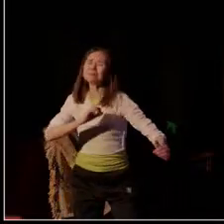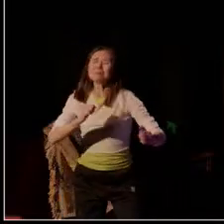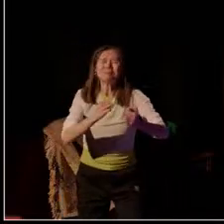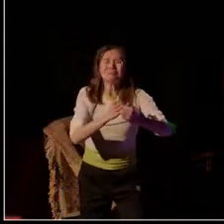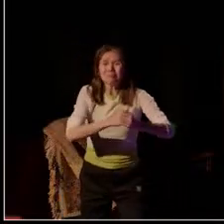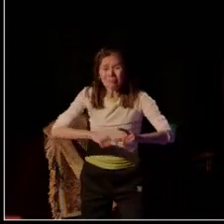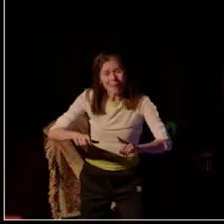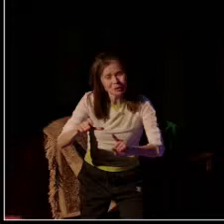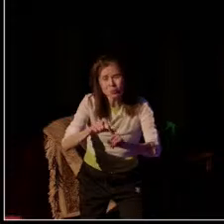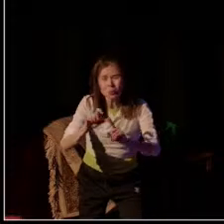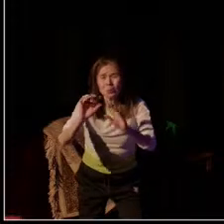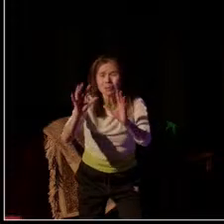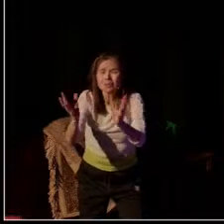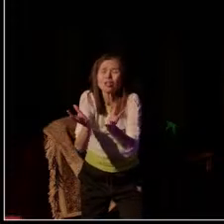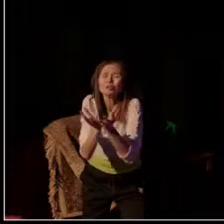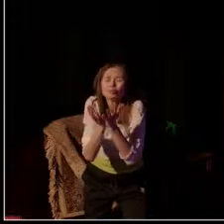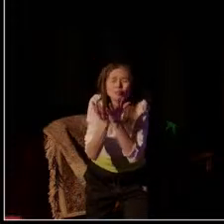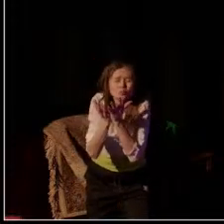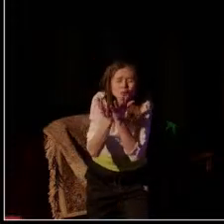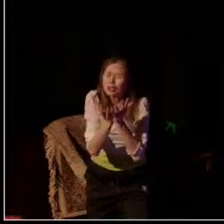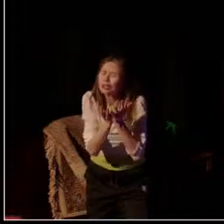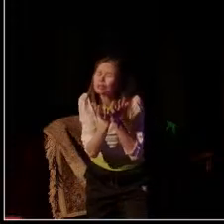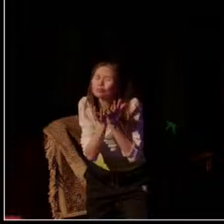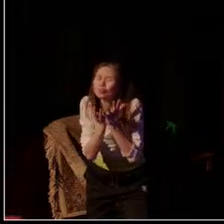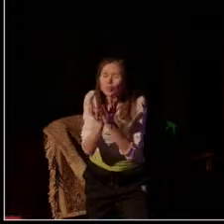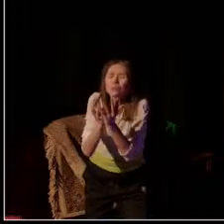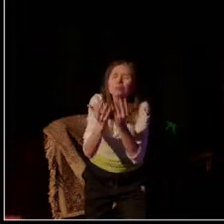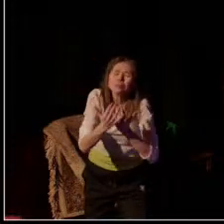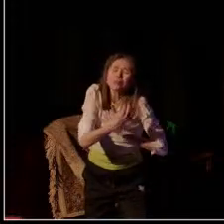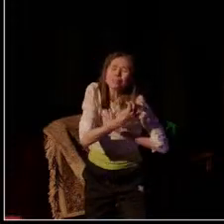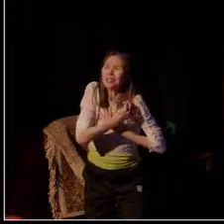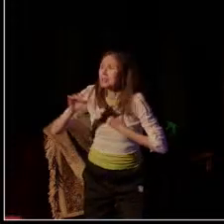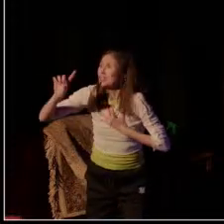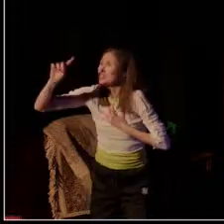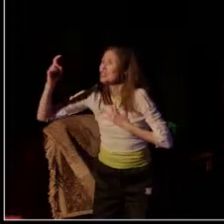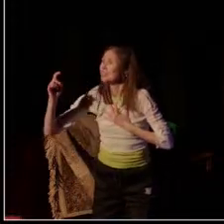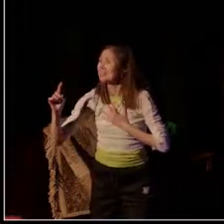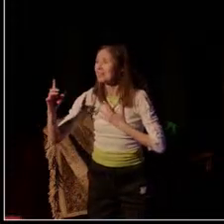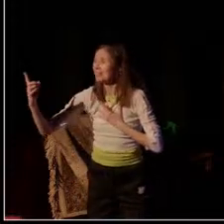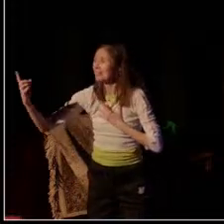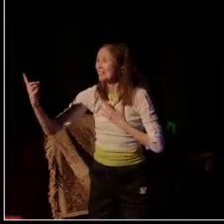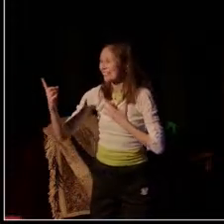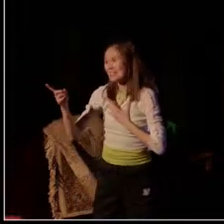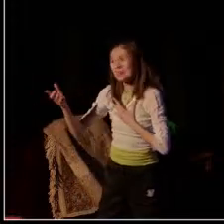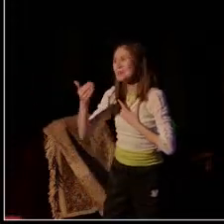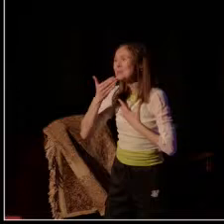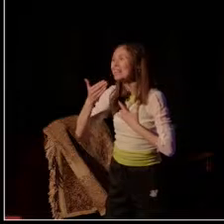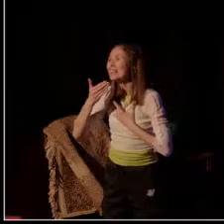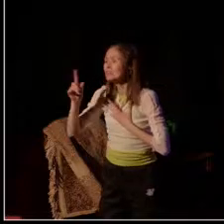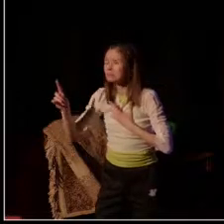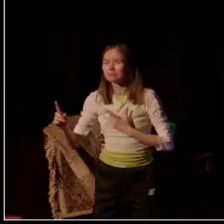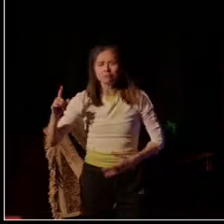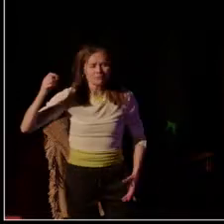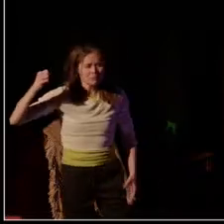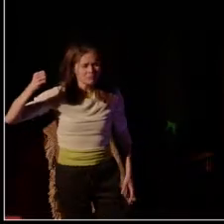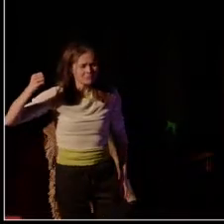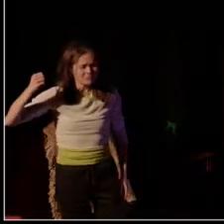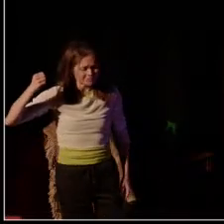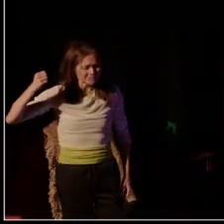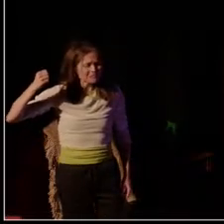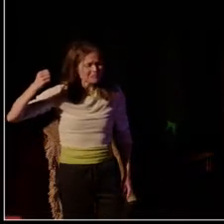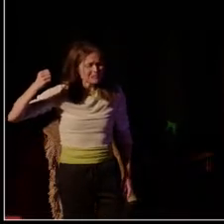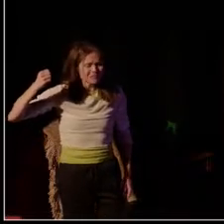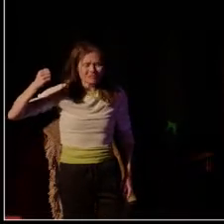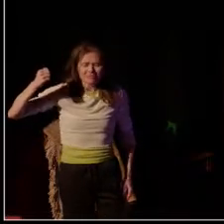embraces. Next, he thanked the old shepherd, who walked away with her son, sobbing like a